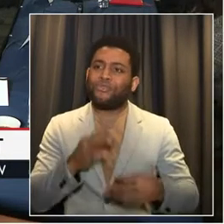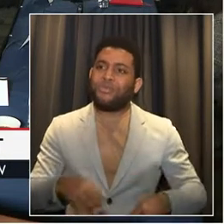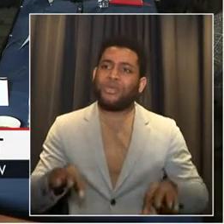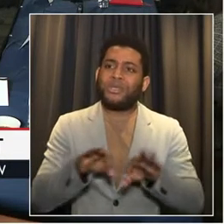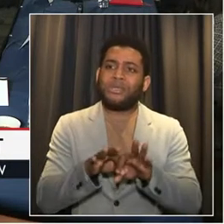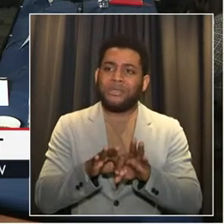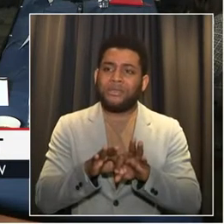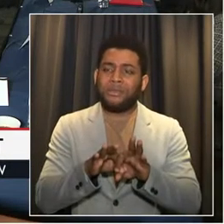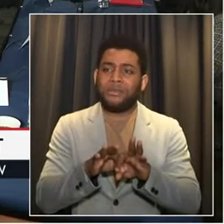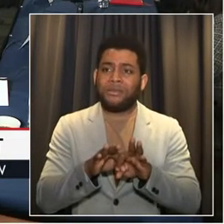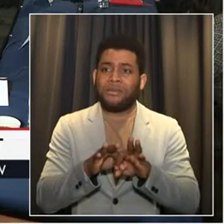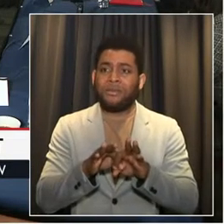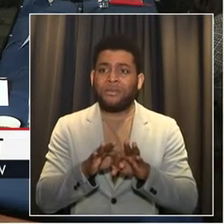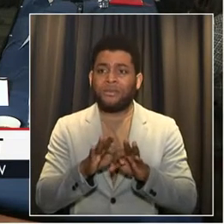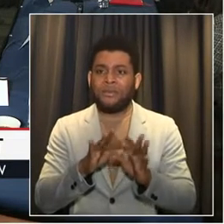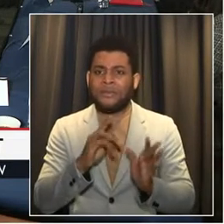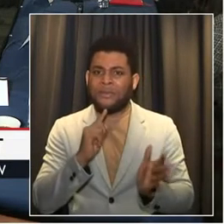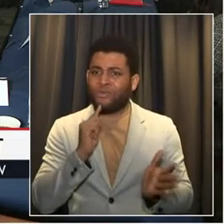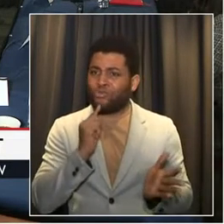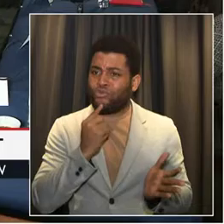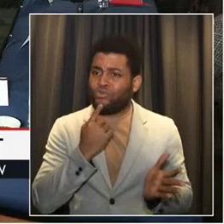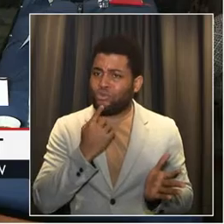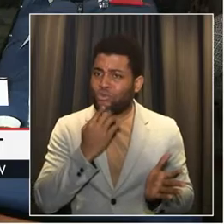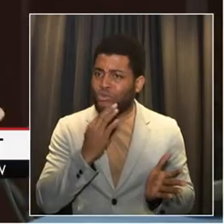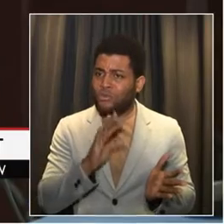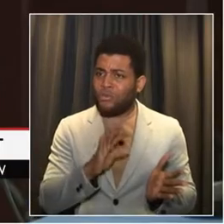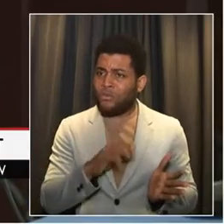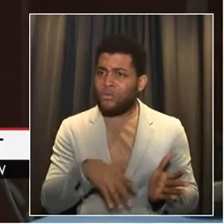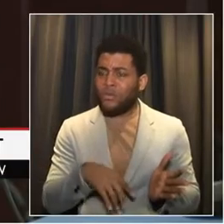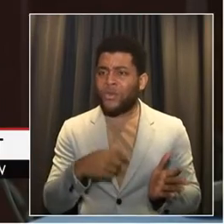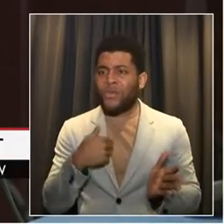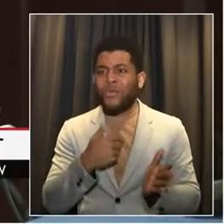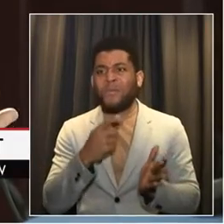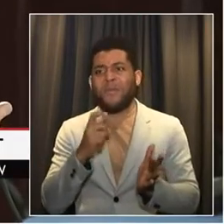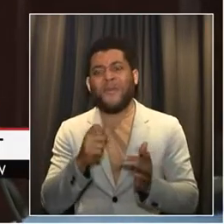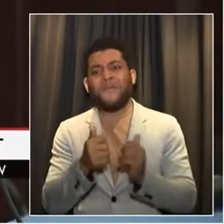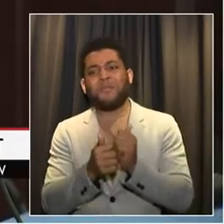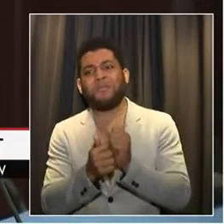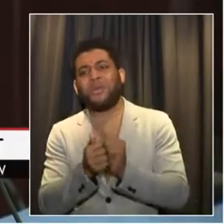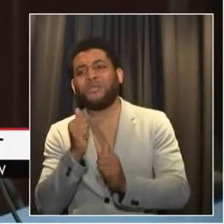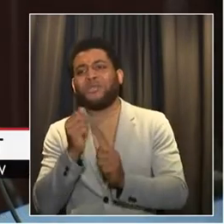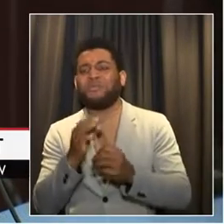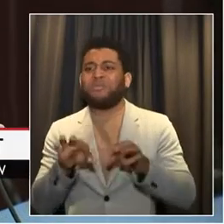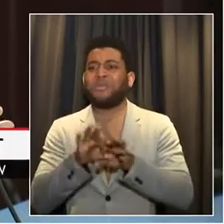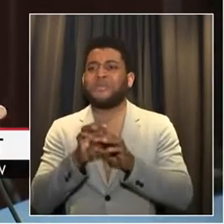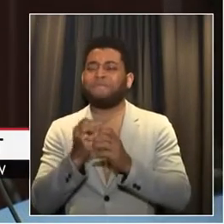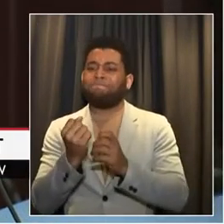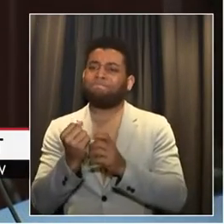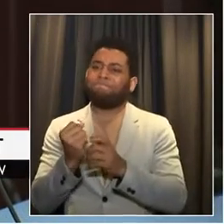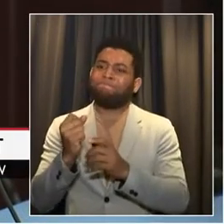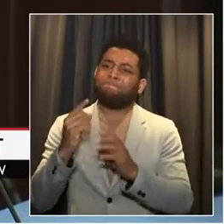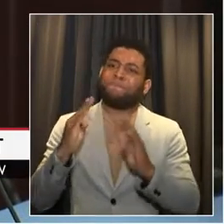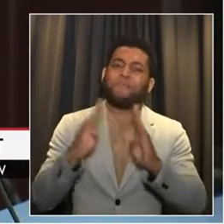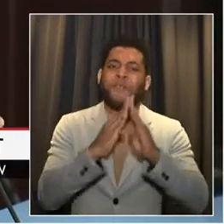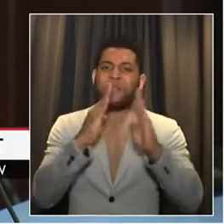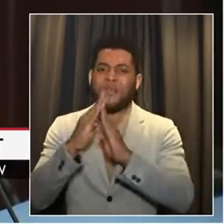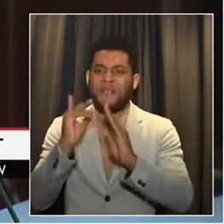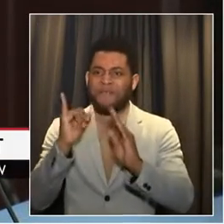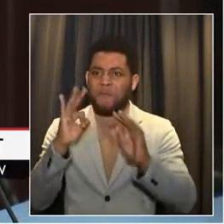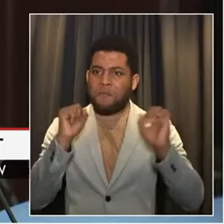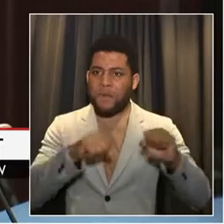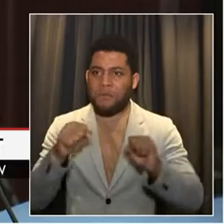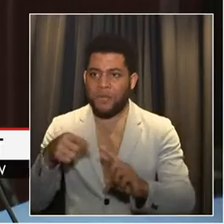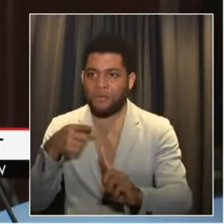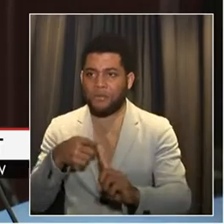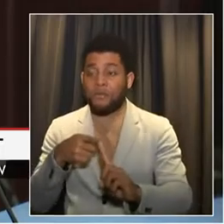most dynamic downtown humanly possible. I also join in with everyone in hoping that the Capitals